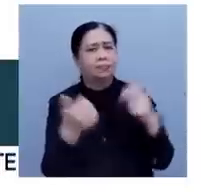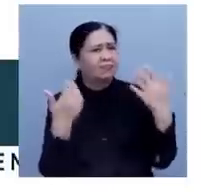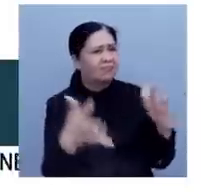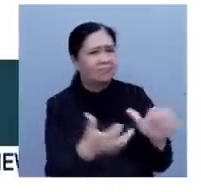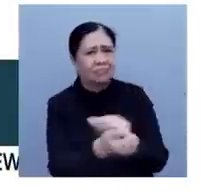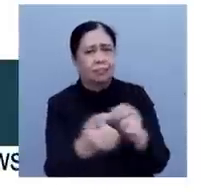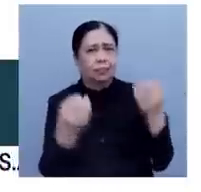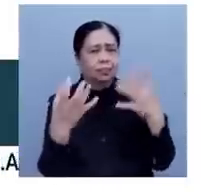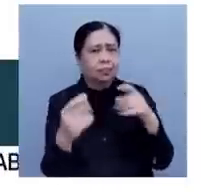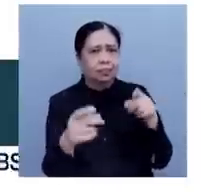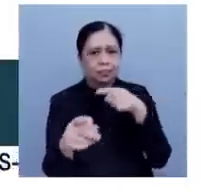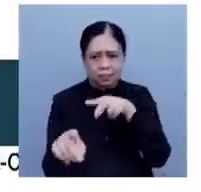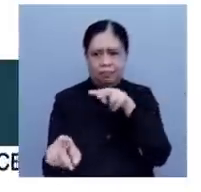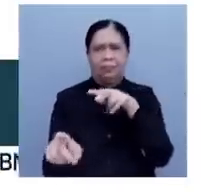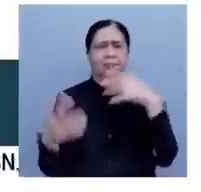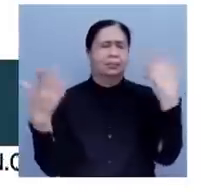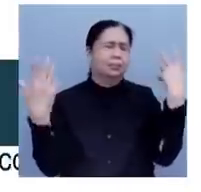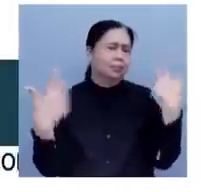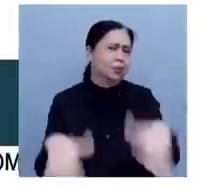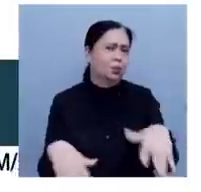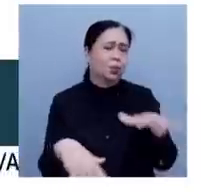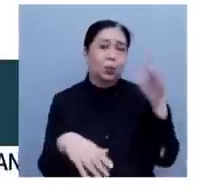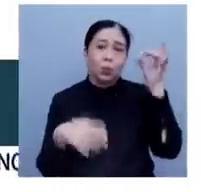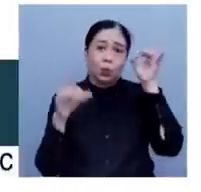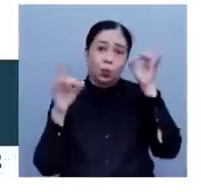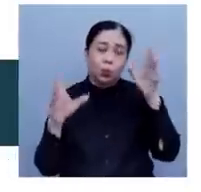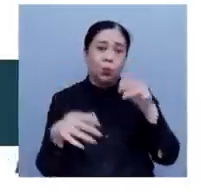lot of experts, that's what they're going to say.